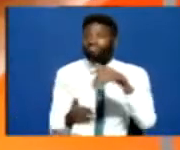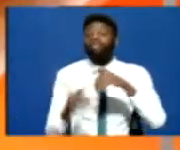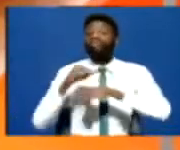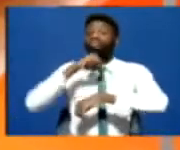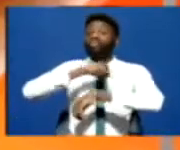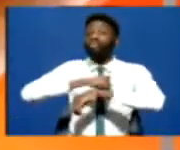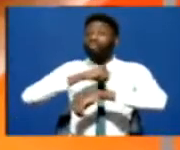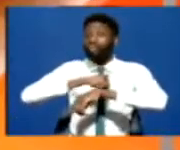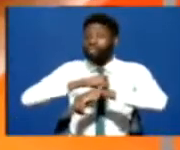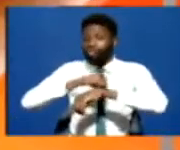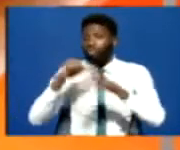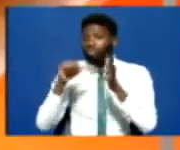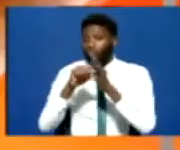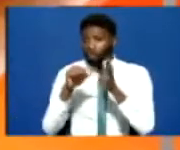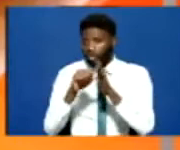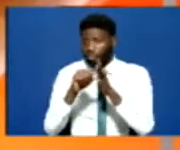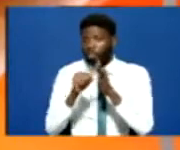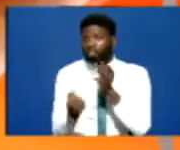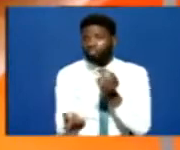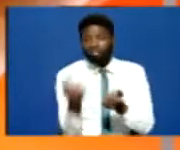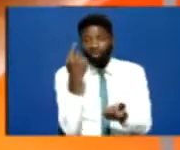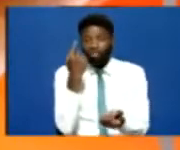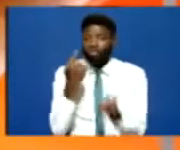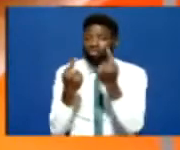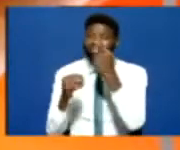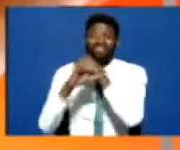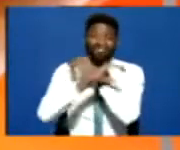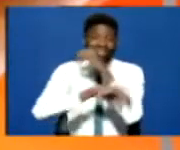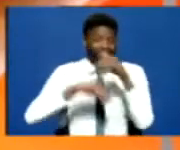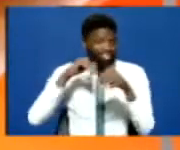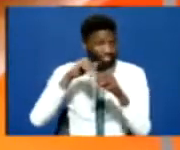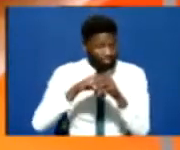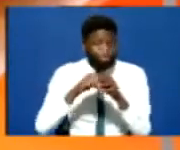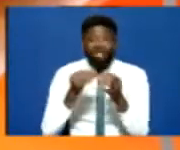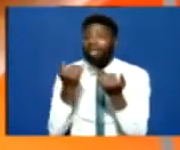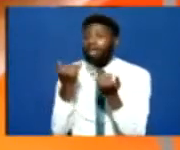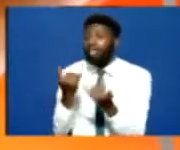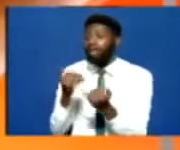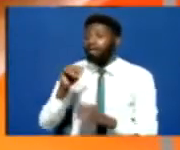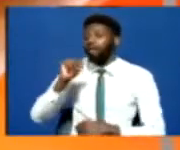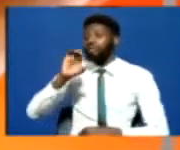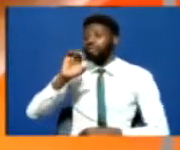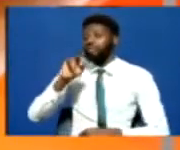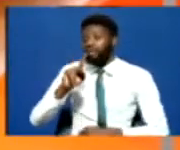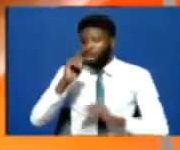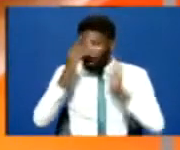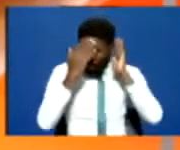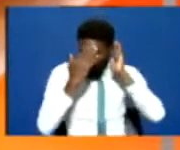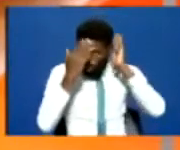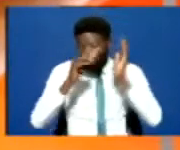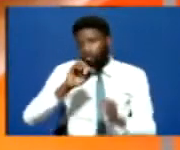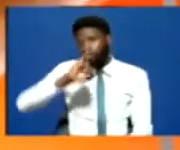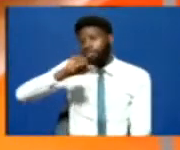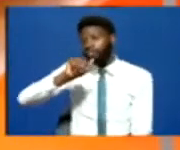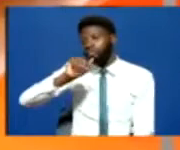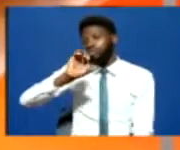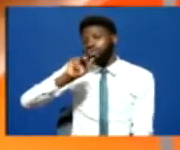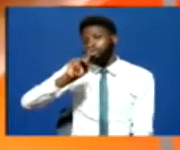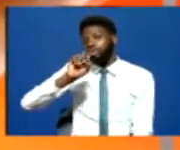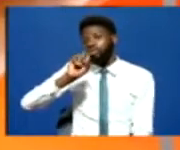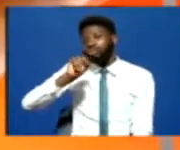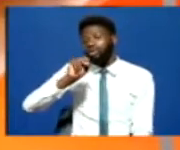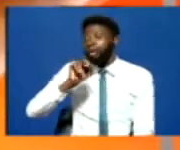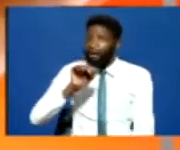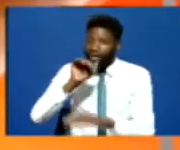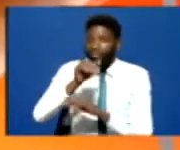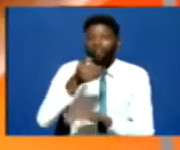being experienced in the country, where Anglican Church of Kenya Archbishop Jackson Ole Sapit is calling on the reintroduction of corporal punishment